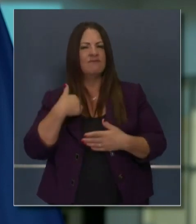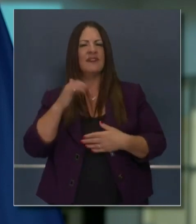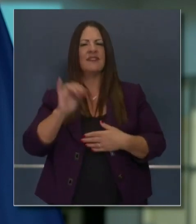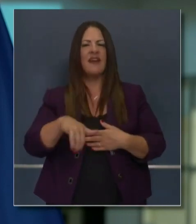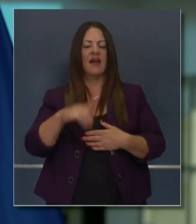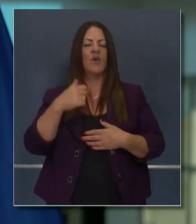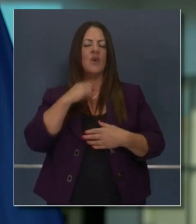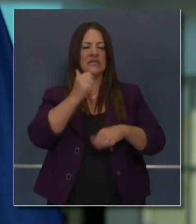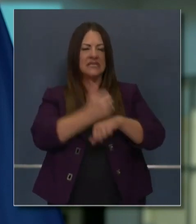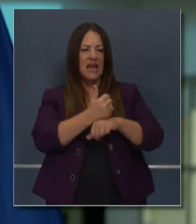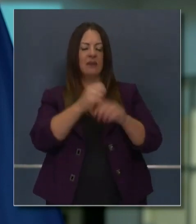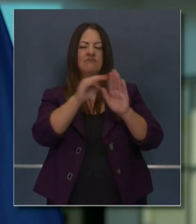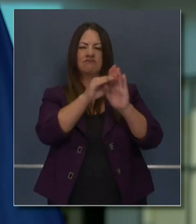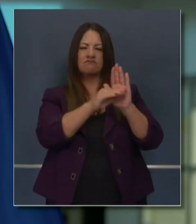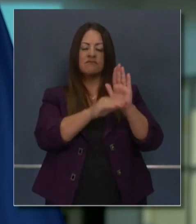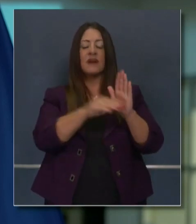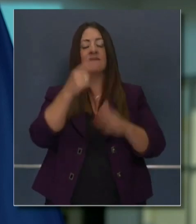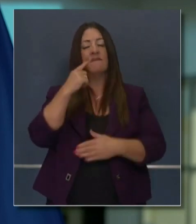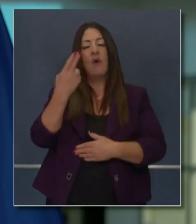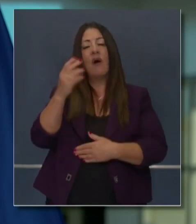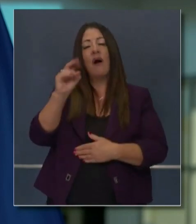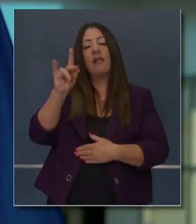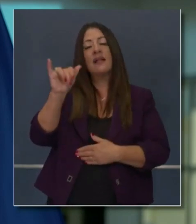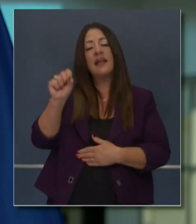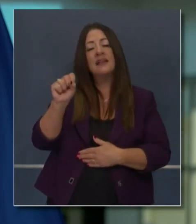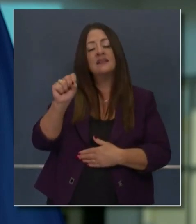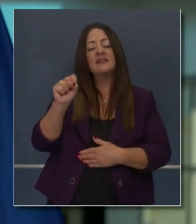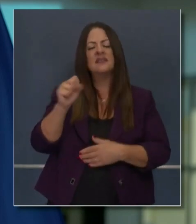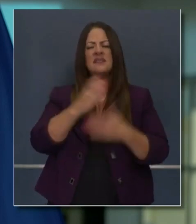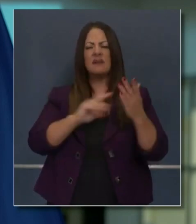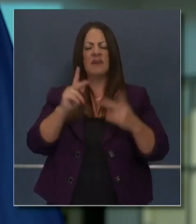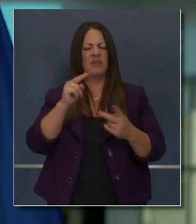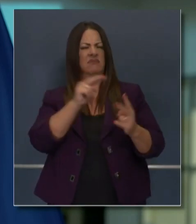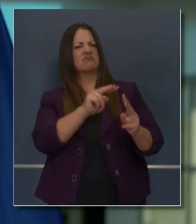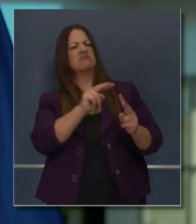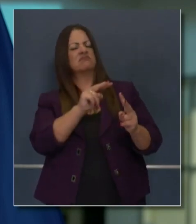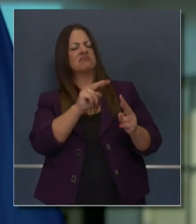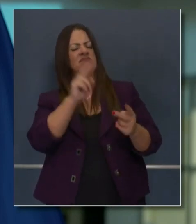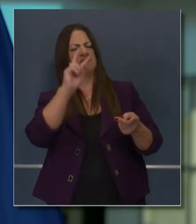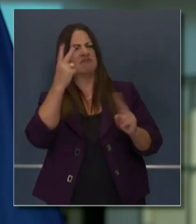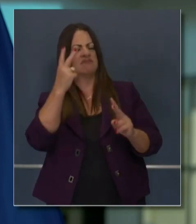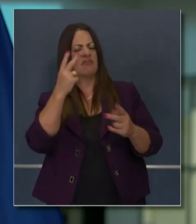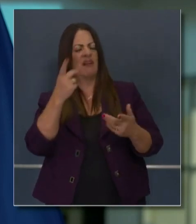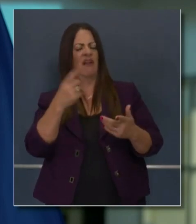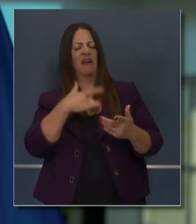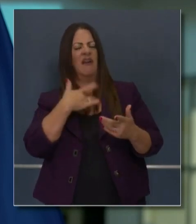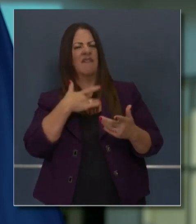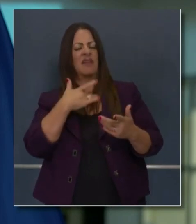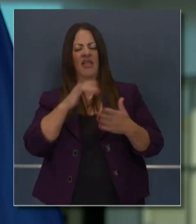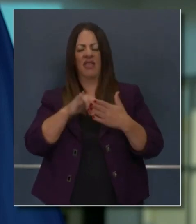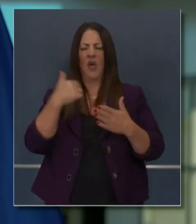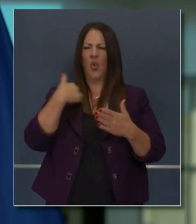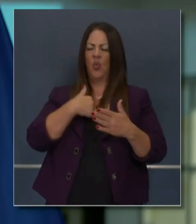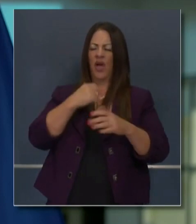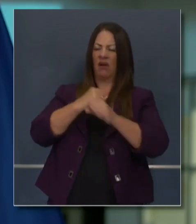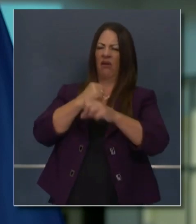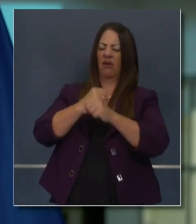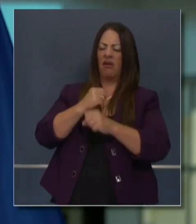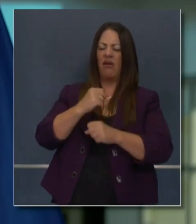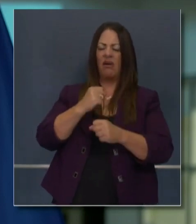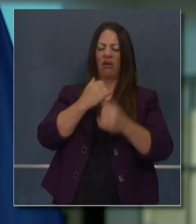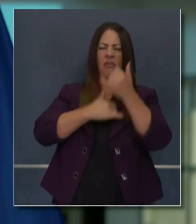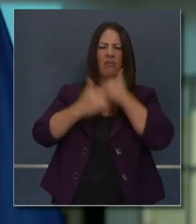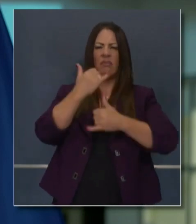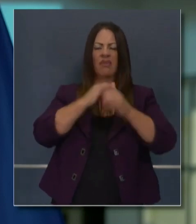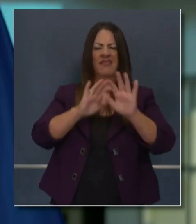put out guidelines for the holidays. They simply were misled or intentionally were misleading people. We have not put out